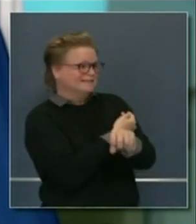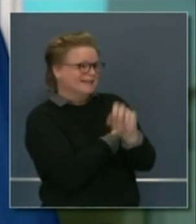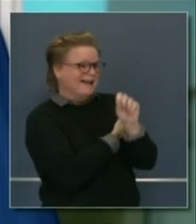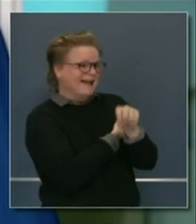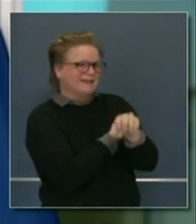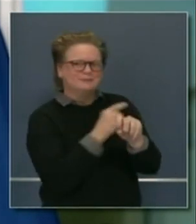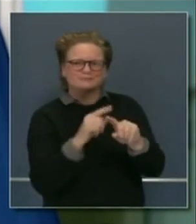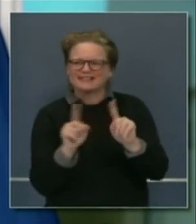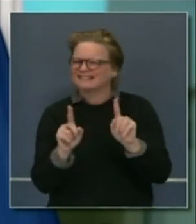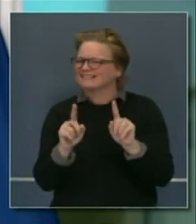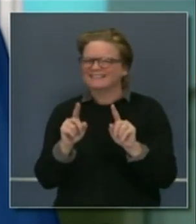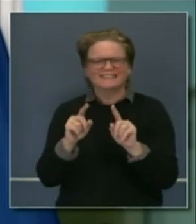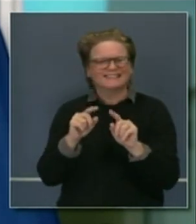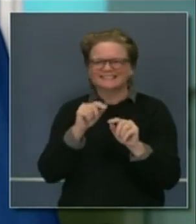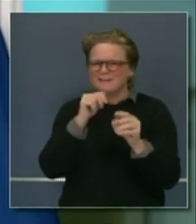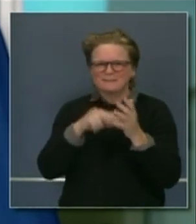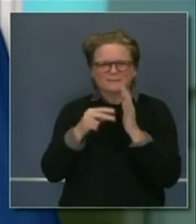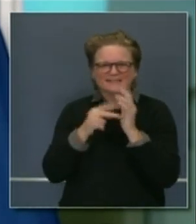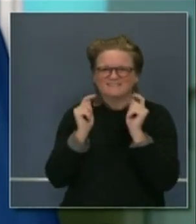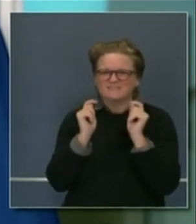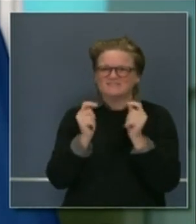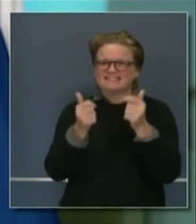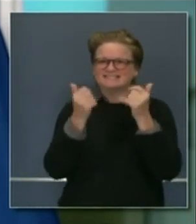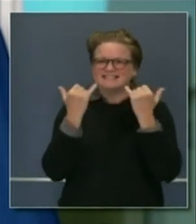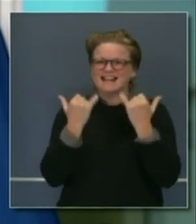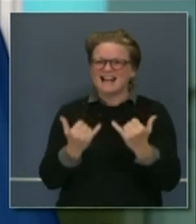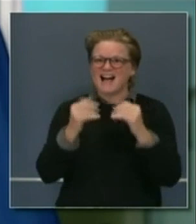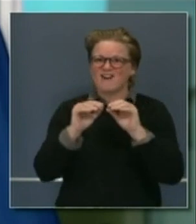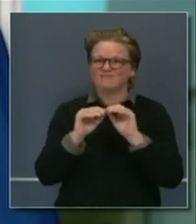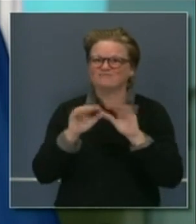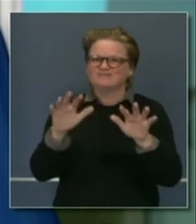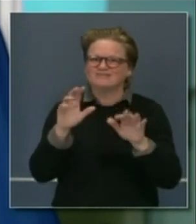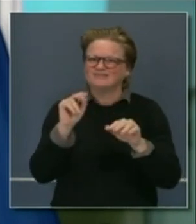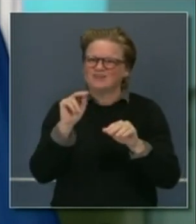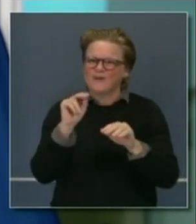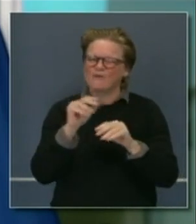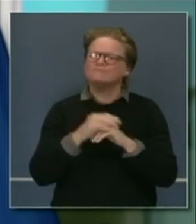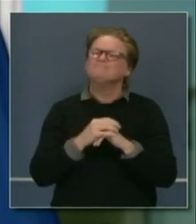mitigate the spread and the transmission of coronavirus. Take care, everybody, and thank you.